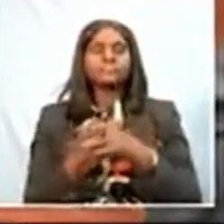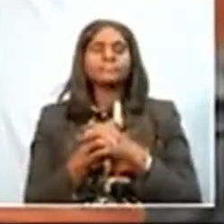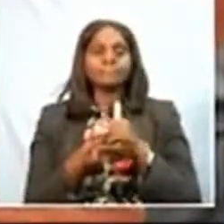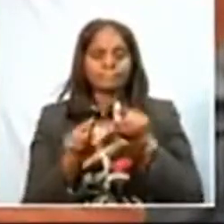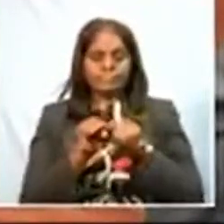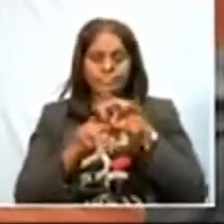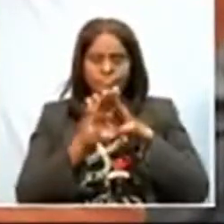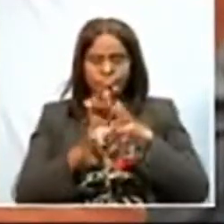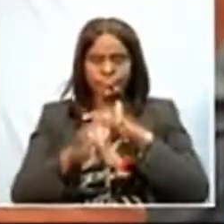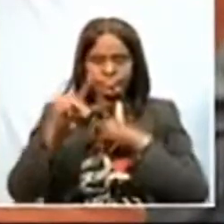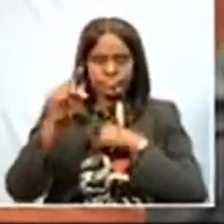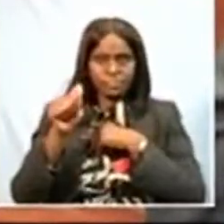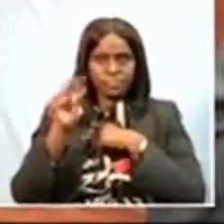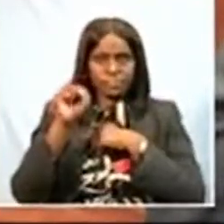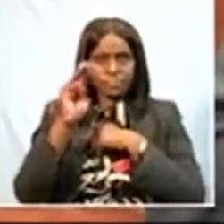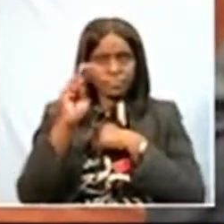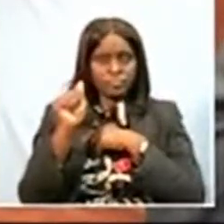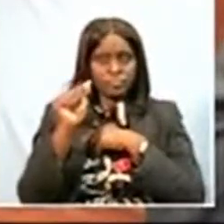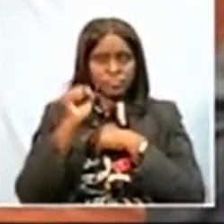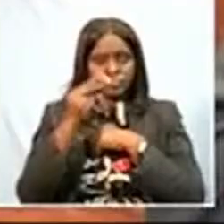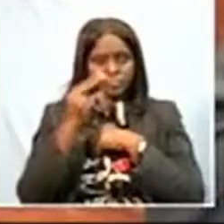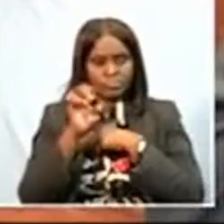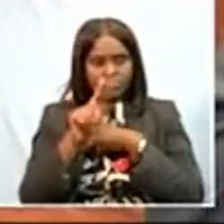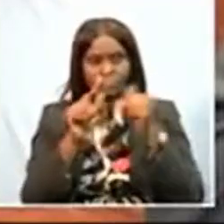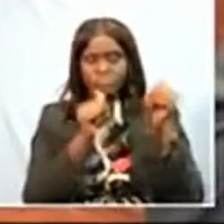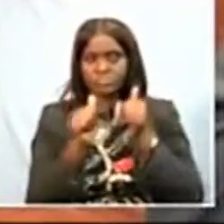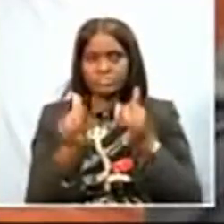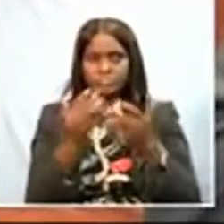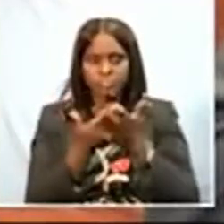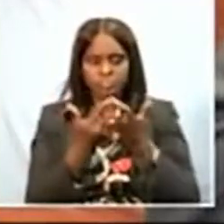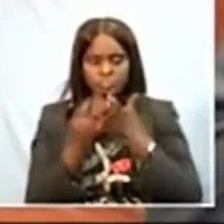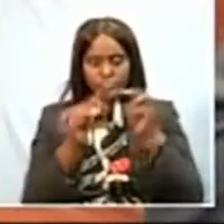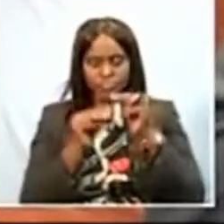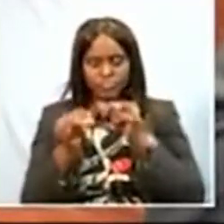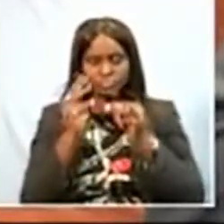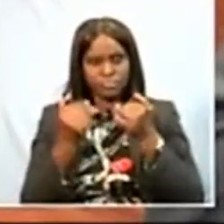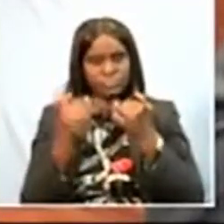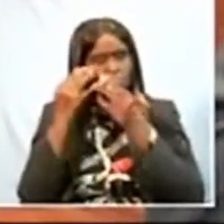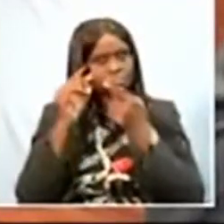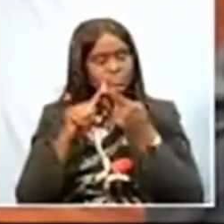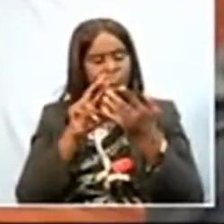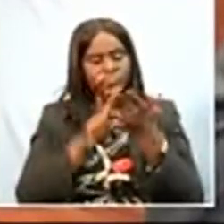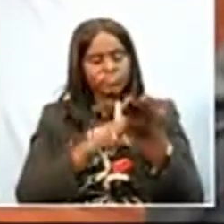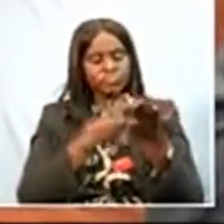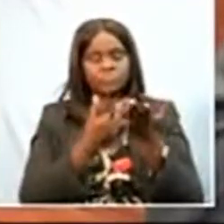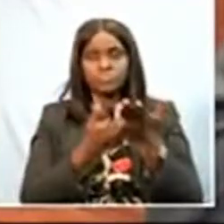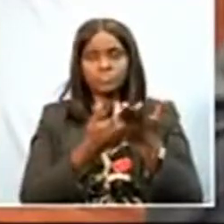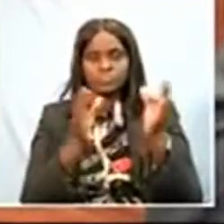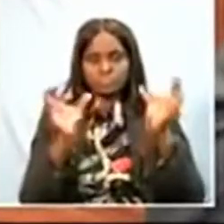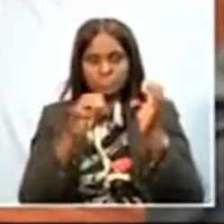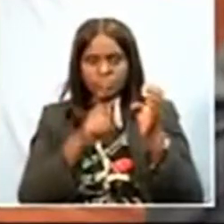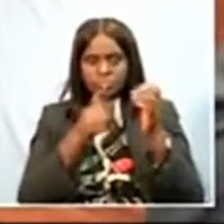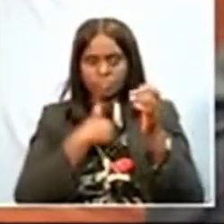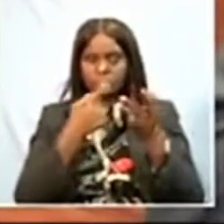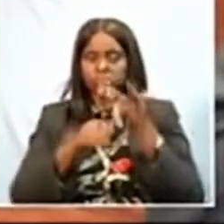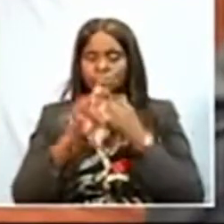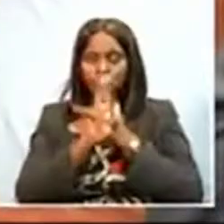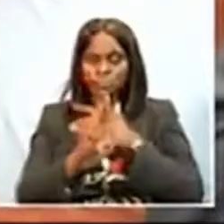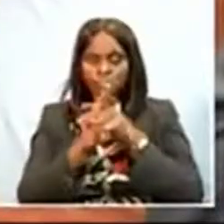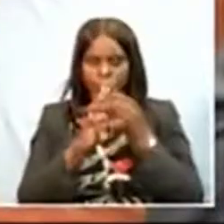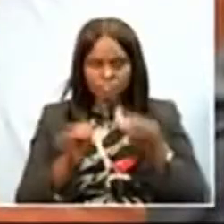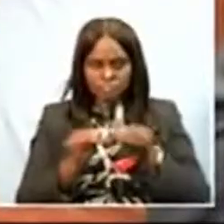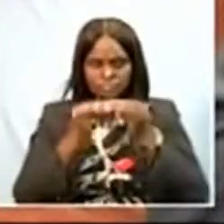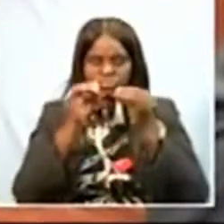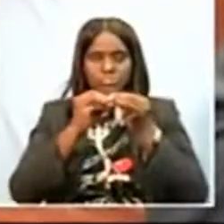Under Pambashe and action taken, management wishes to report that the Council has spent a total of